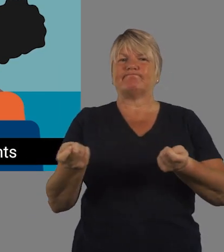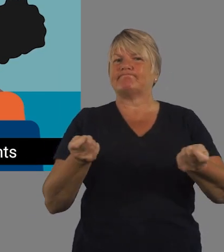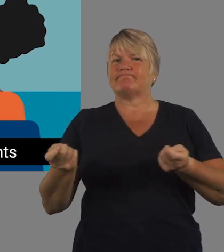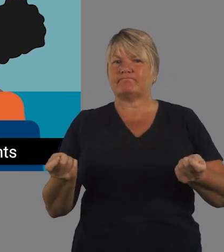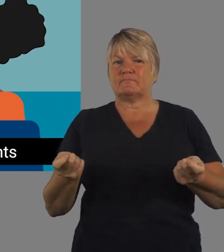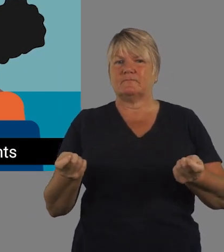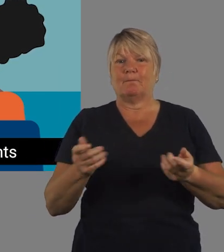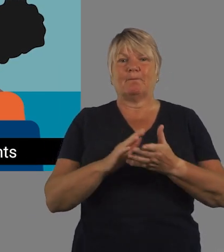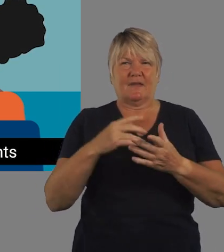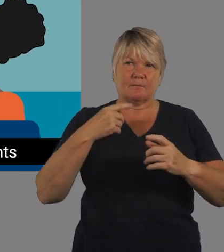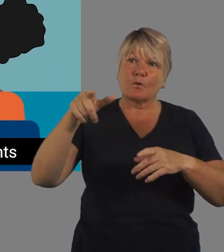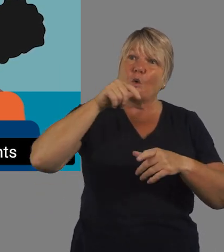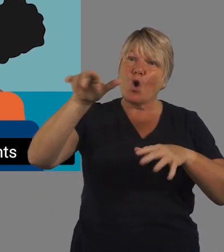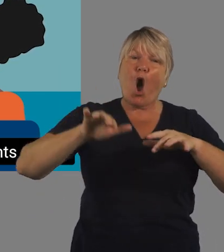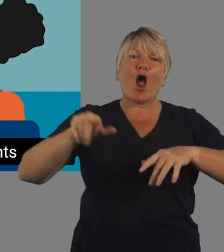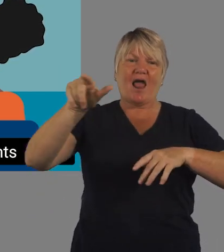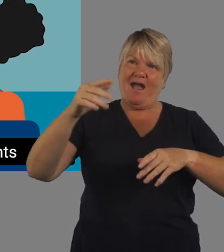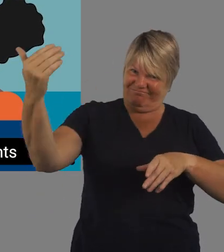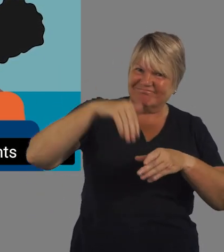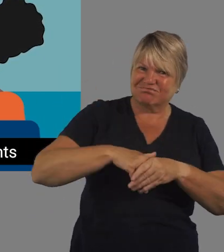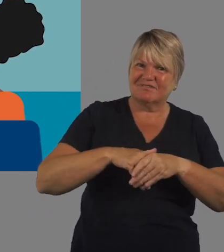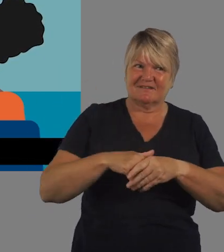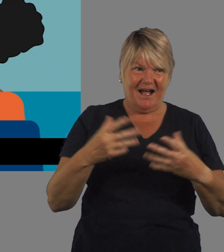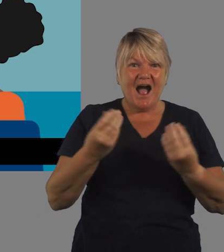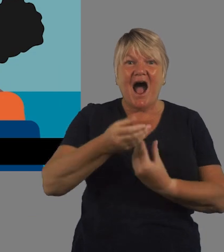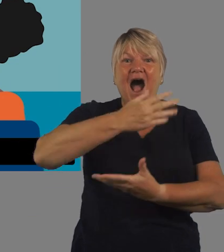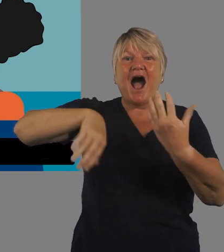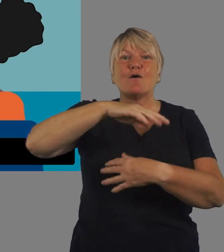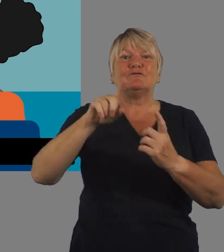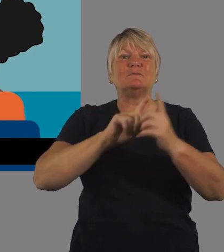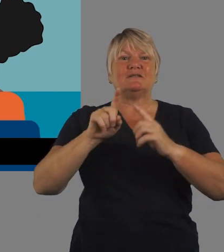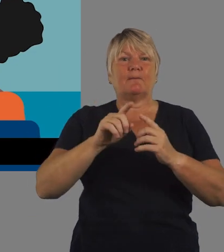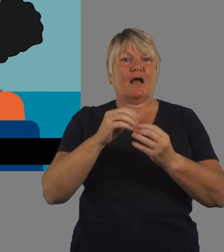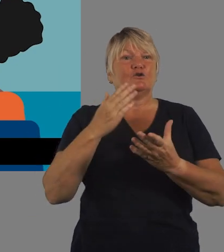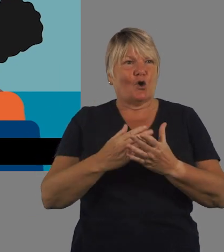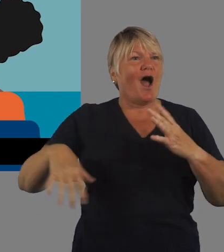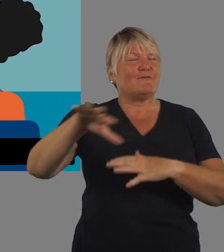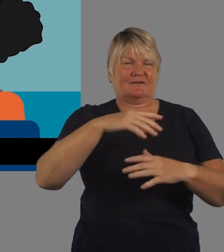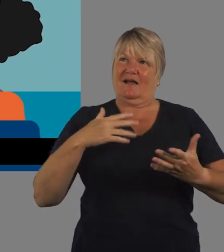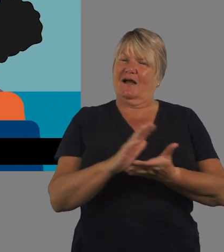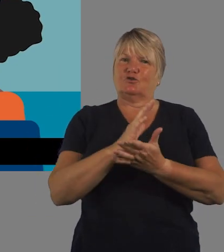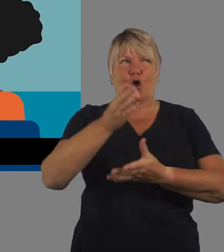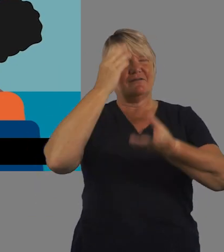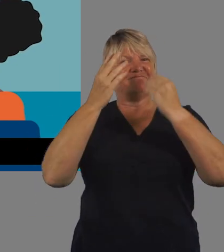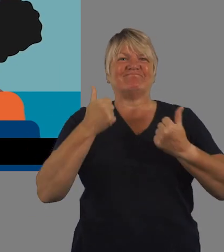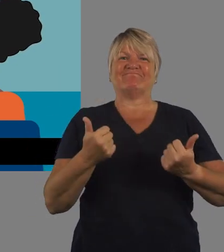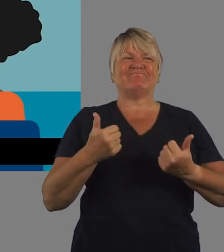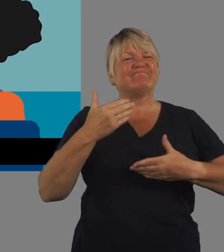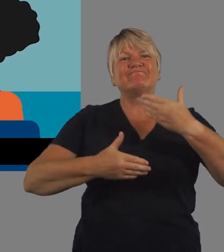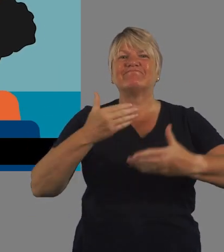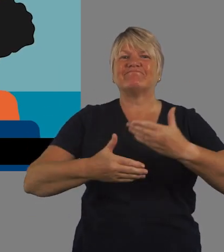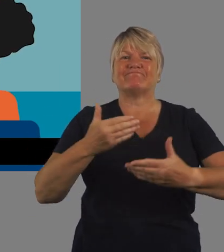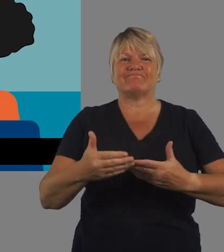which considers the greater need to include remote participants in a hybrid meeting and make it the best possible experience for